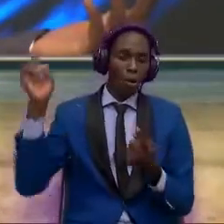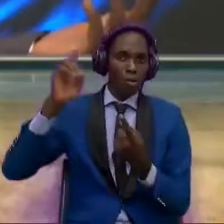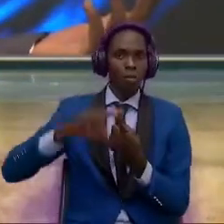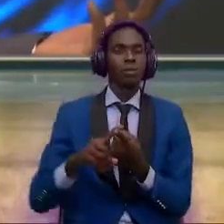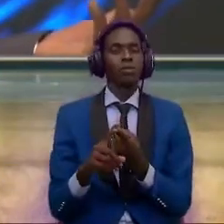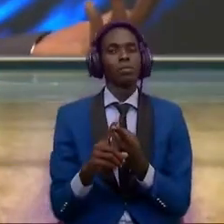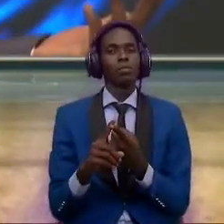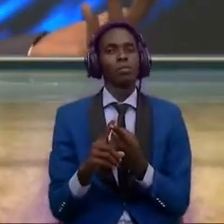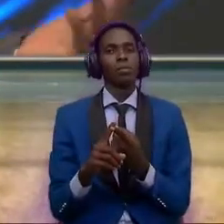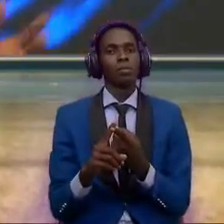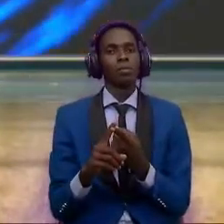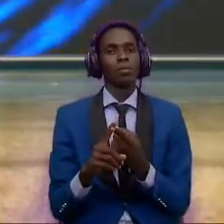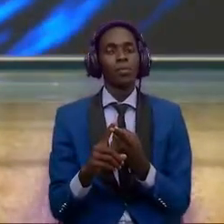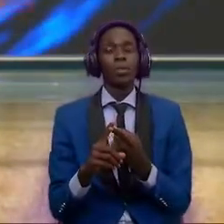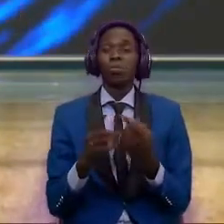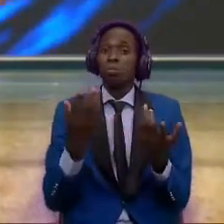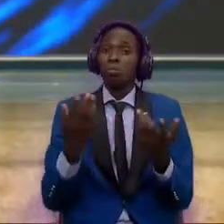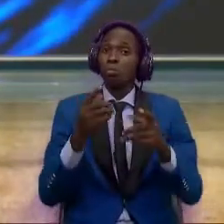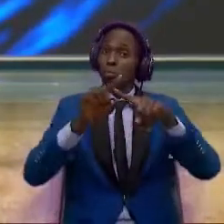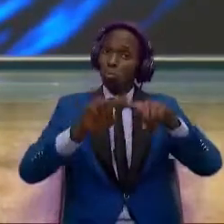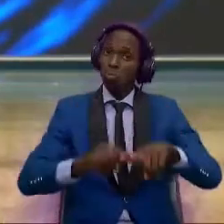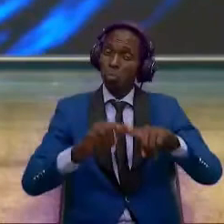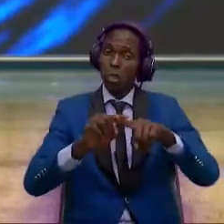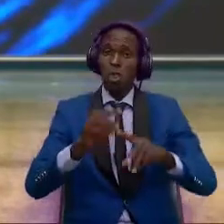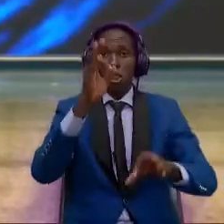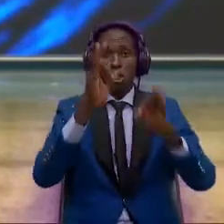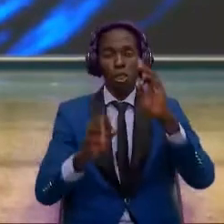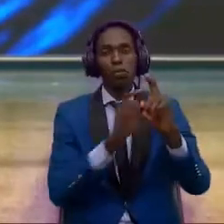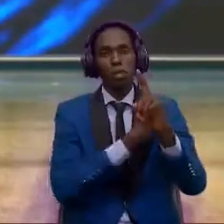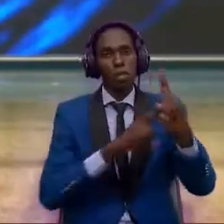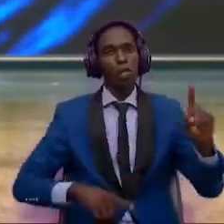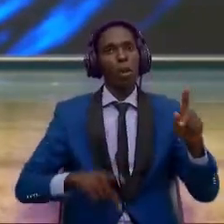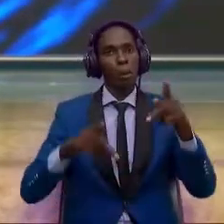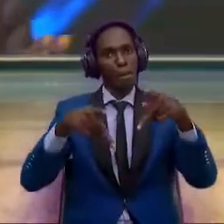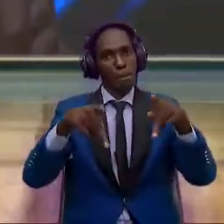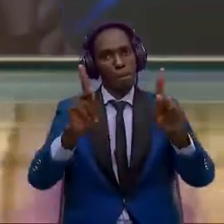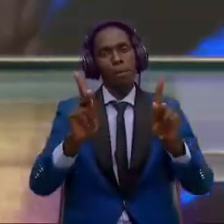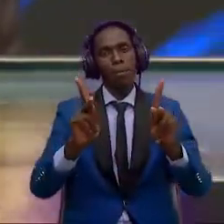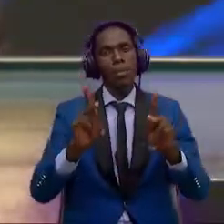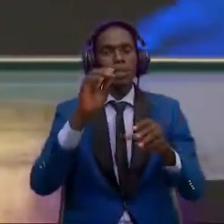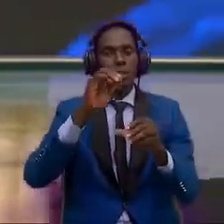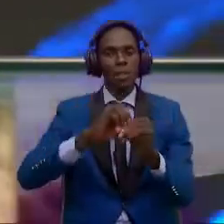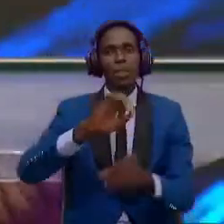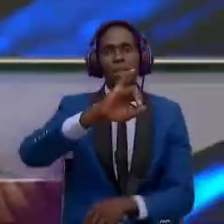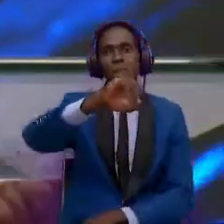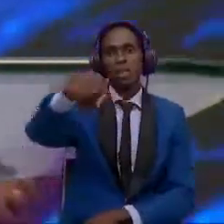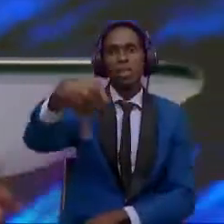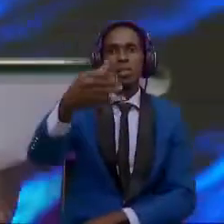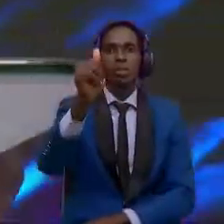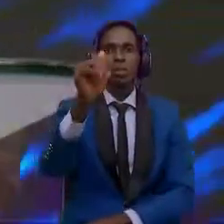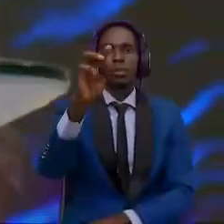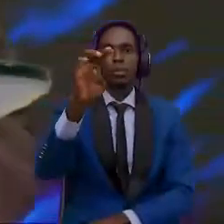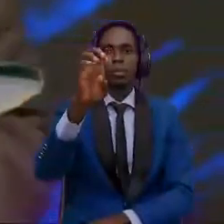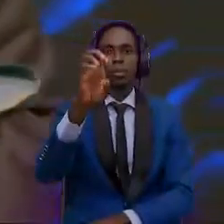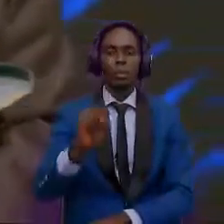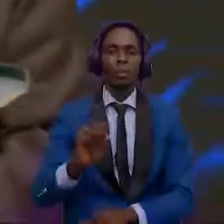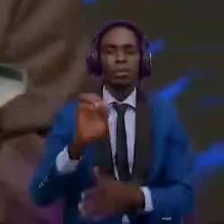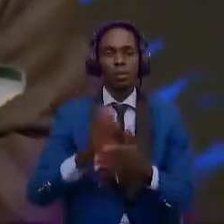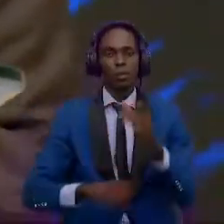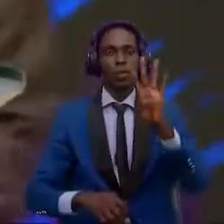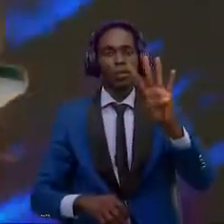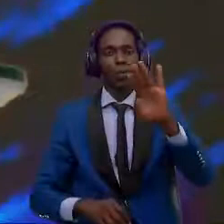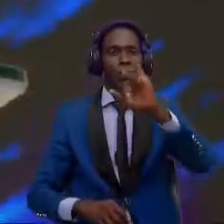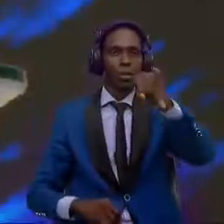God. On condition, if the Lord permit. In James chapter 4, reading from verse